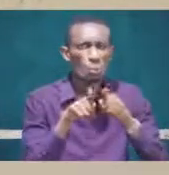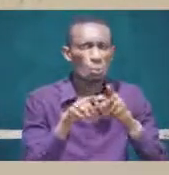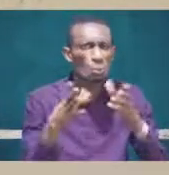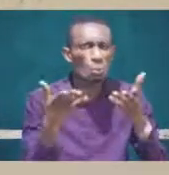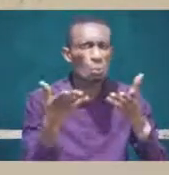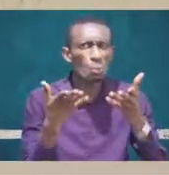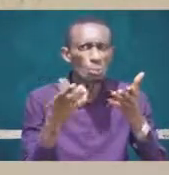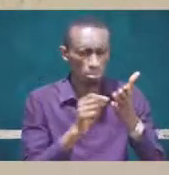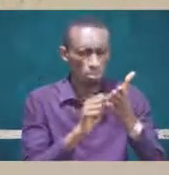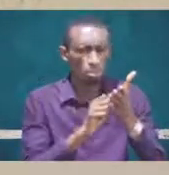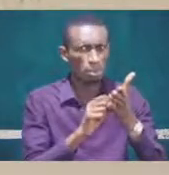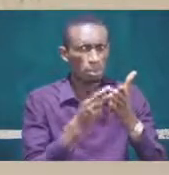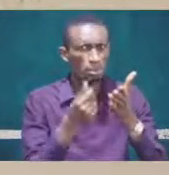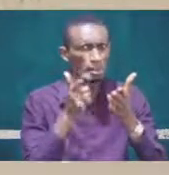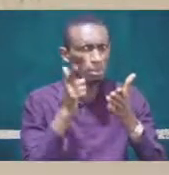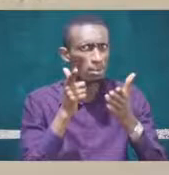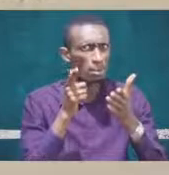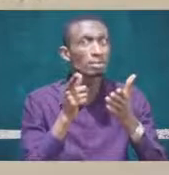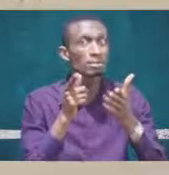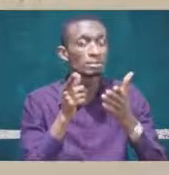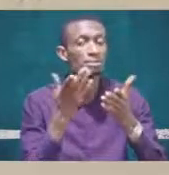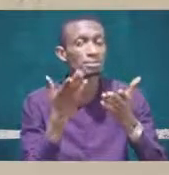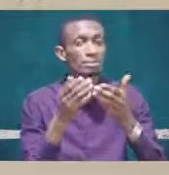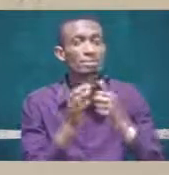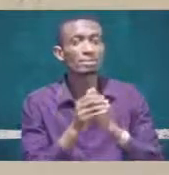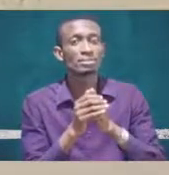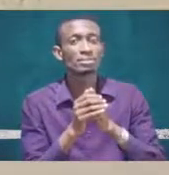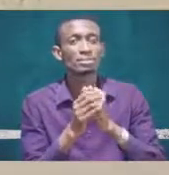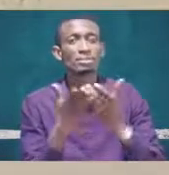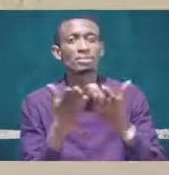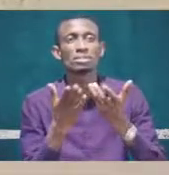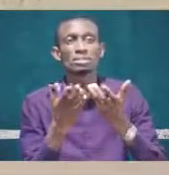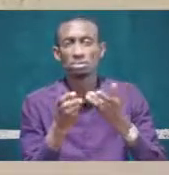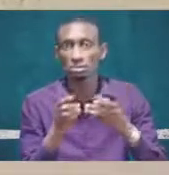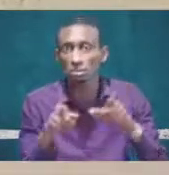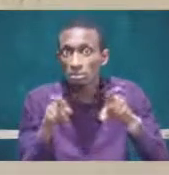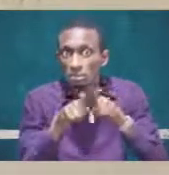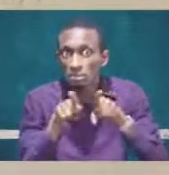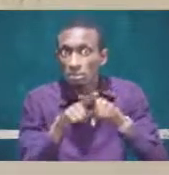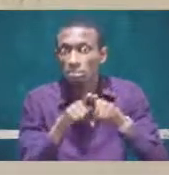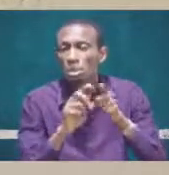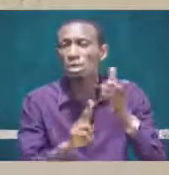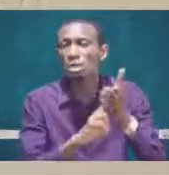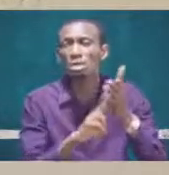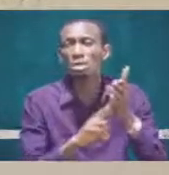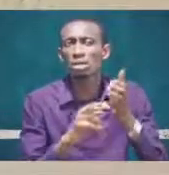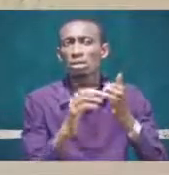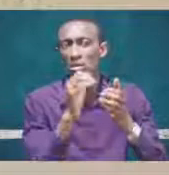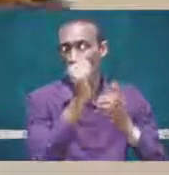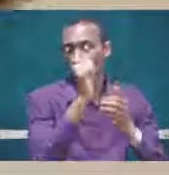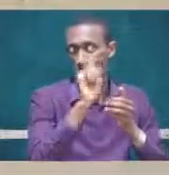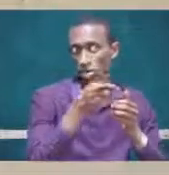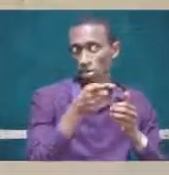airtime, if you remember that. The same applies to those that were meant for 5,000, those who were